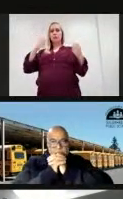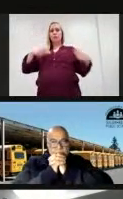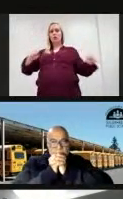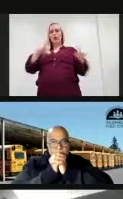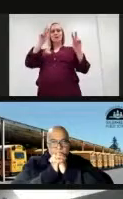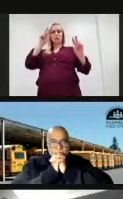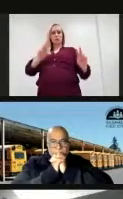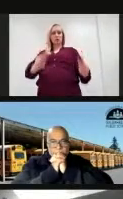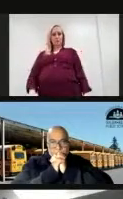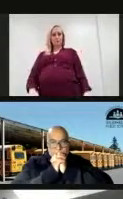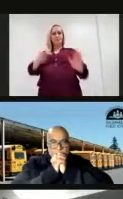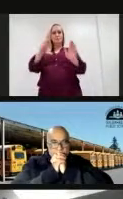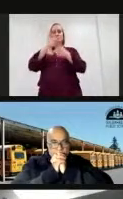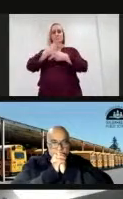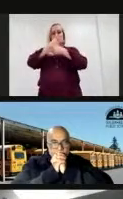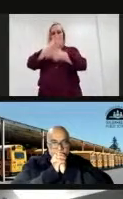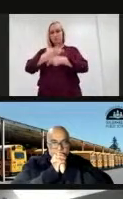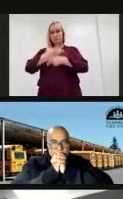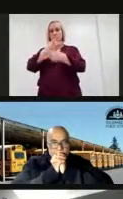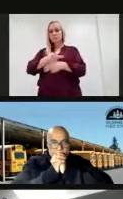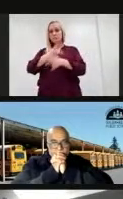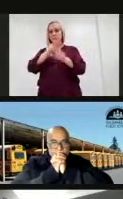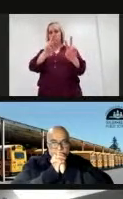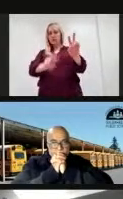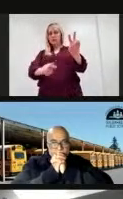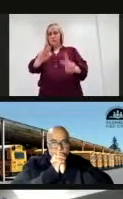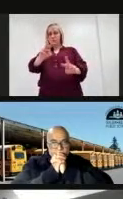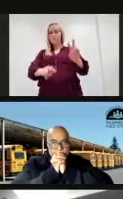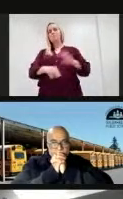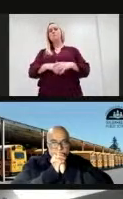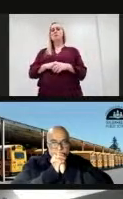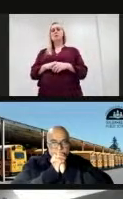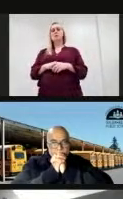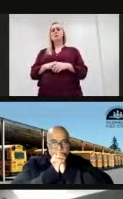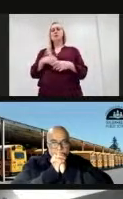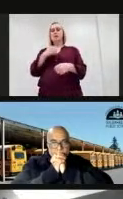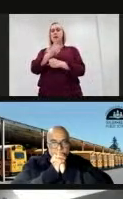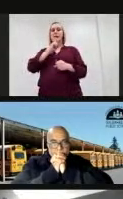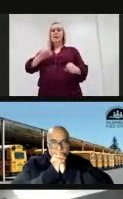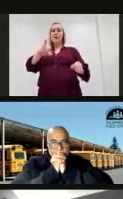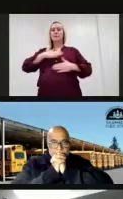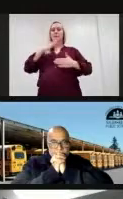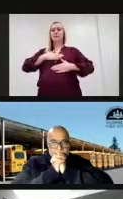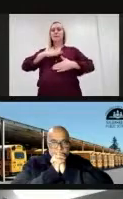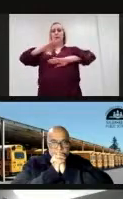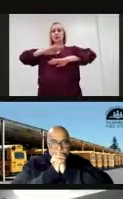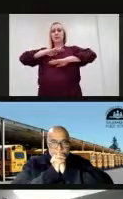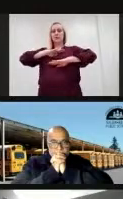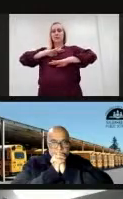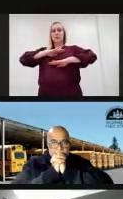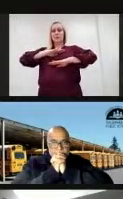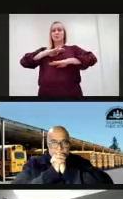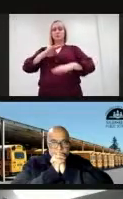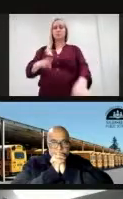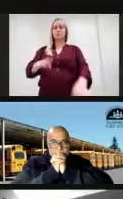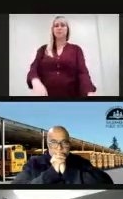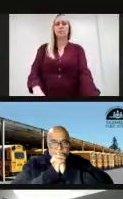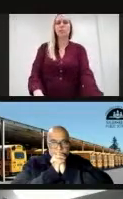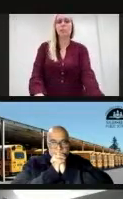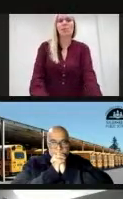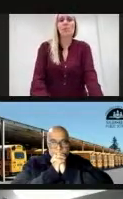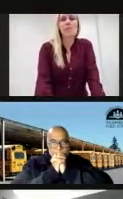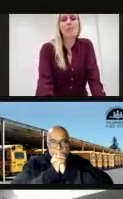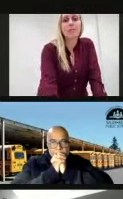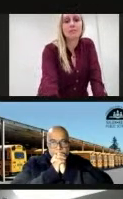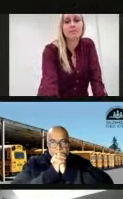carefully at it to be sure that you're happy with it. I'm going to get the track changes screen off